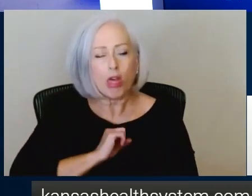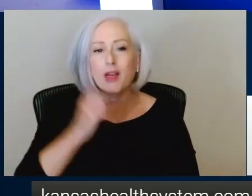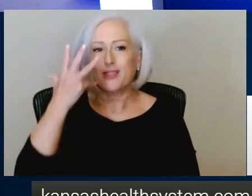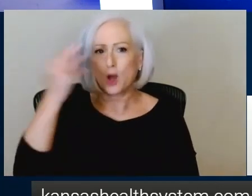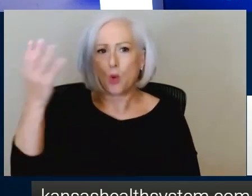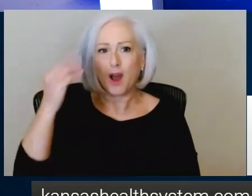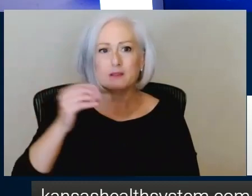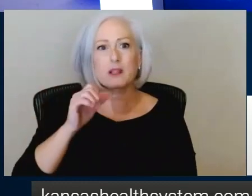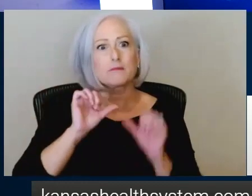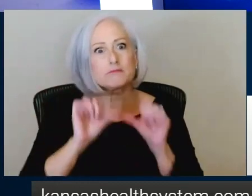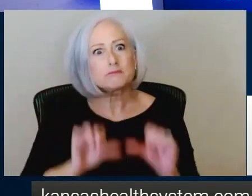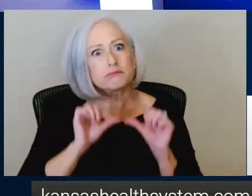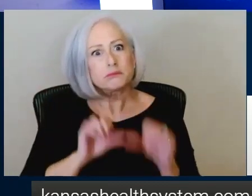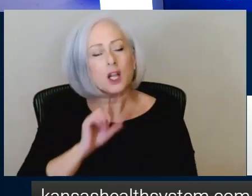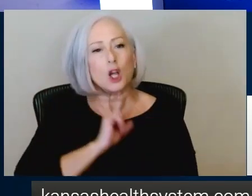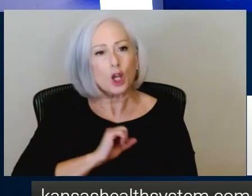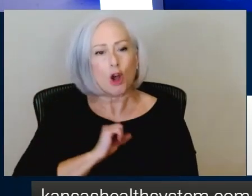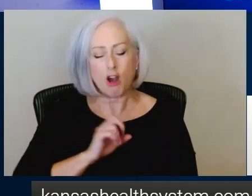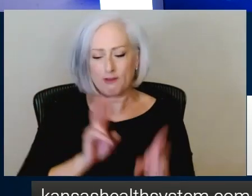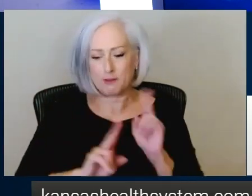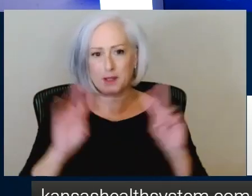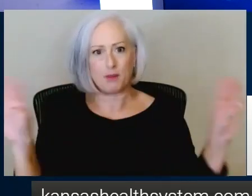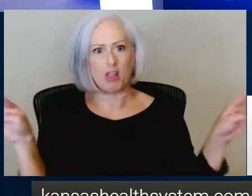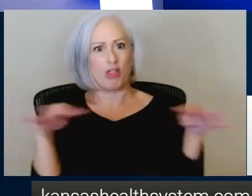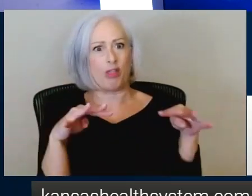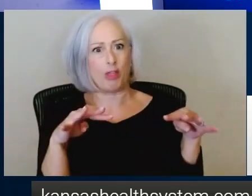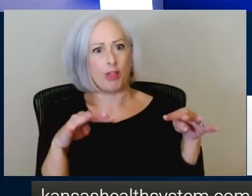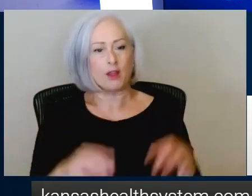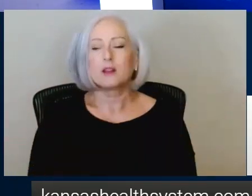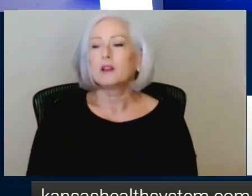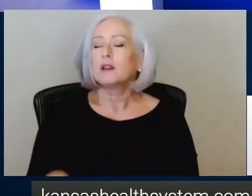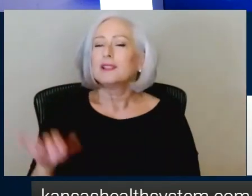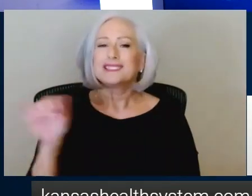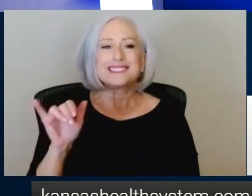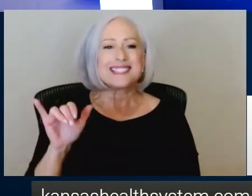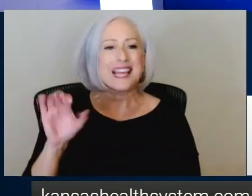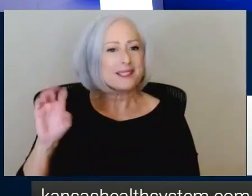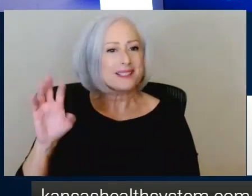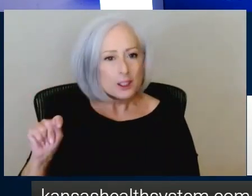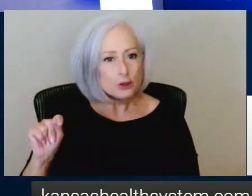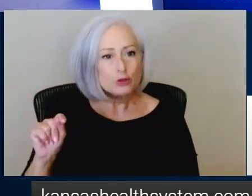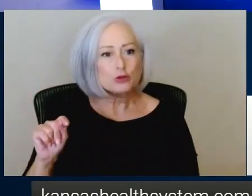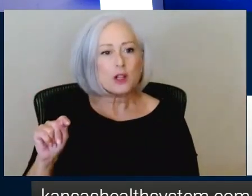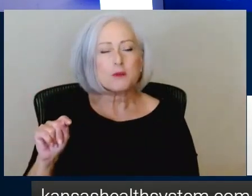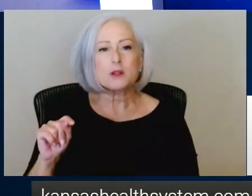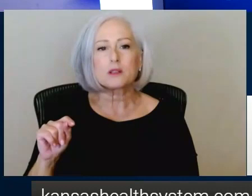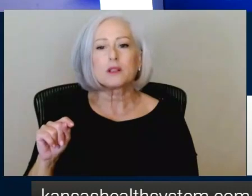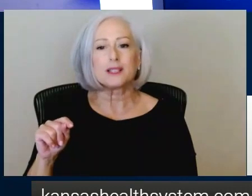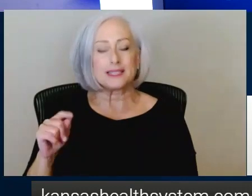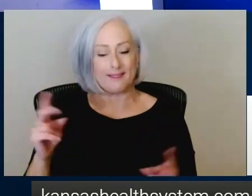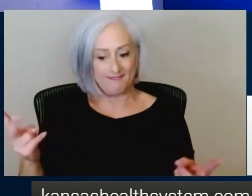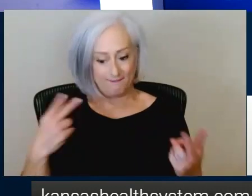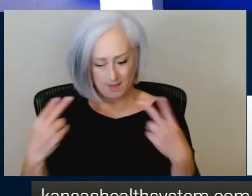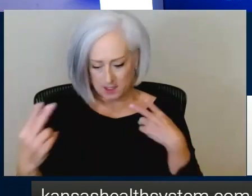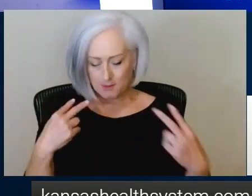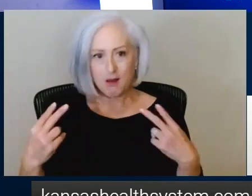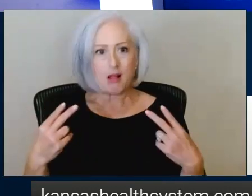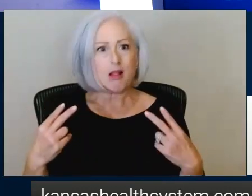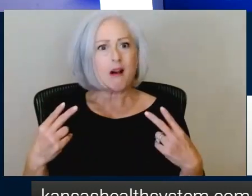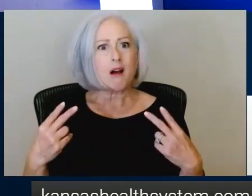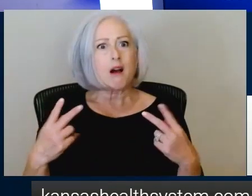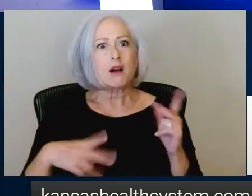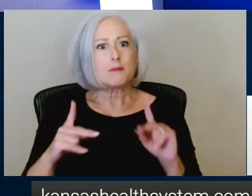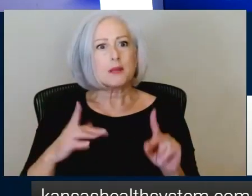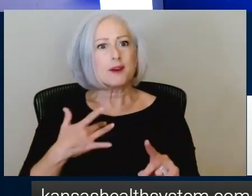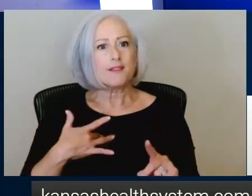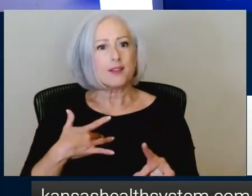be. And in this case, the essential tremor is so visible to all of us, it makes people feel different, and it's kind of embarrassing. Yeah, it